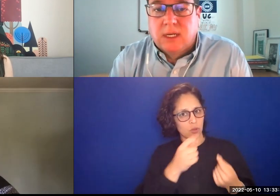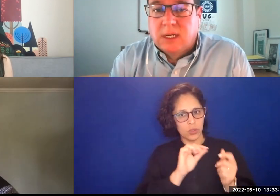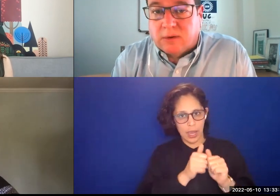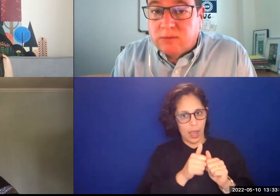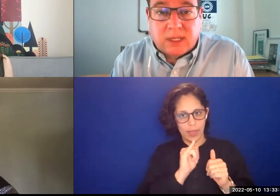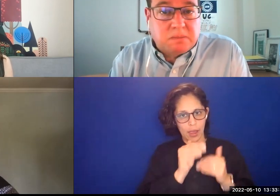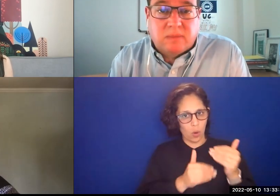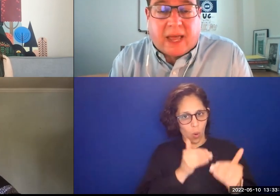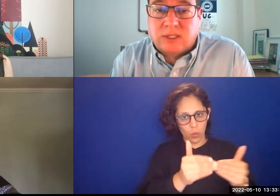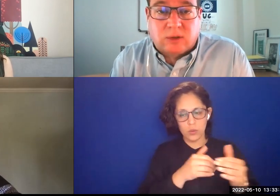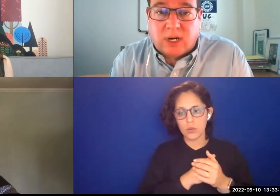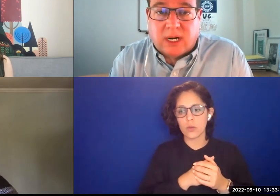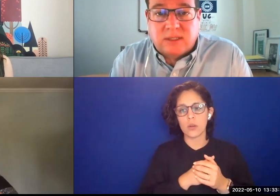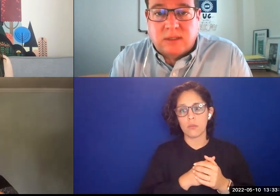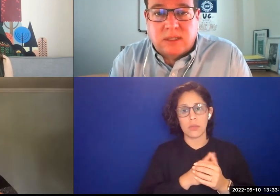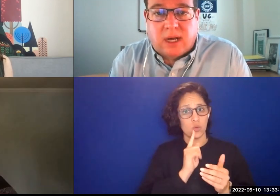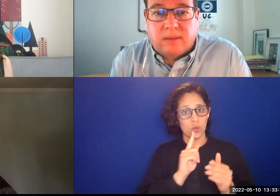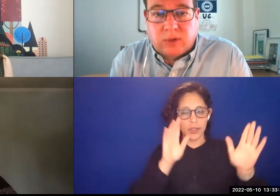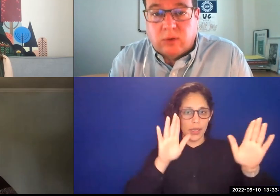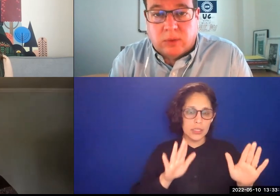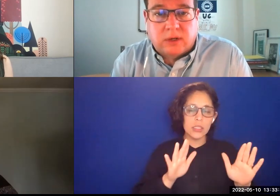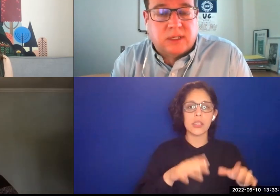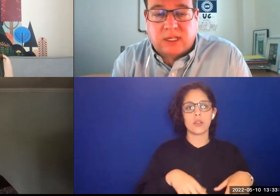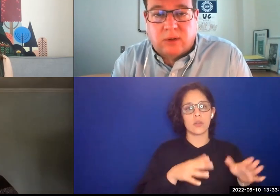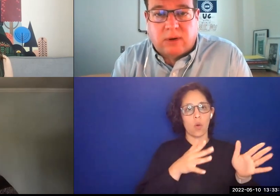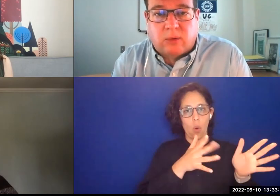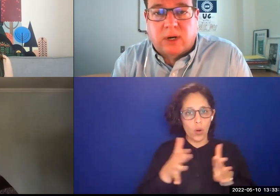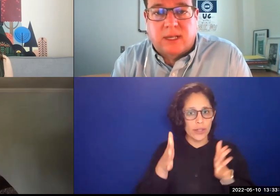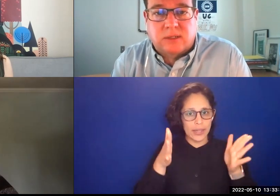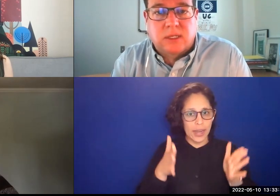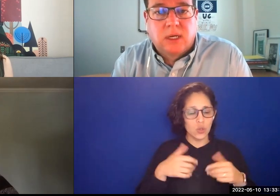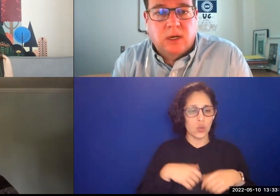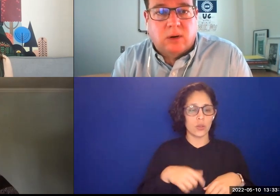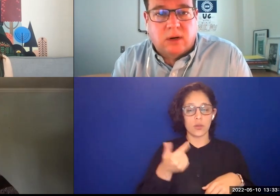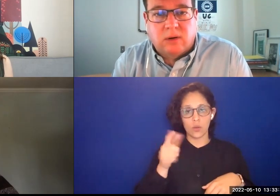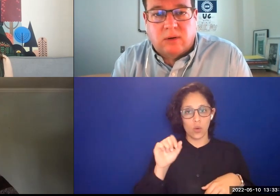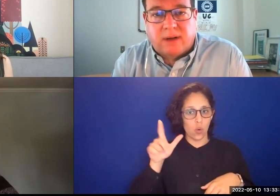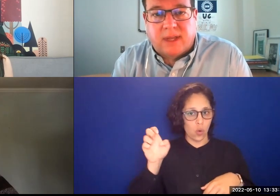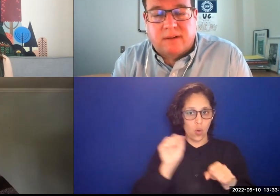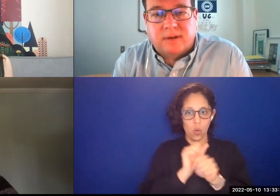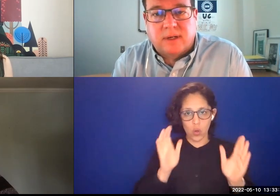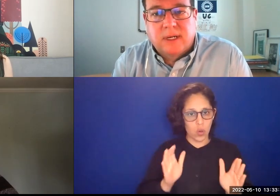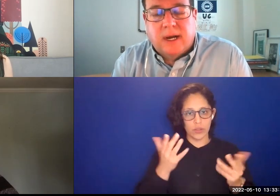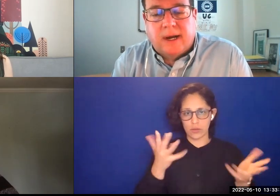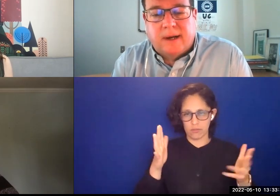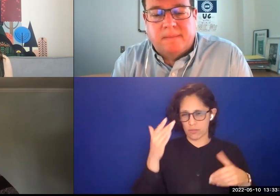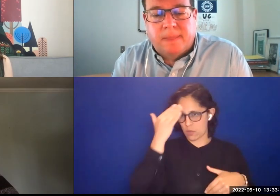goes. They're really excellent organizers, Google workers who are great organizers who are involved in that